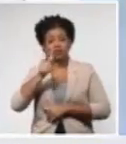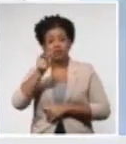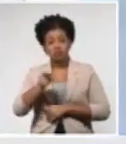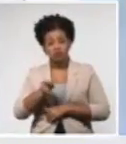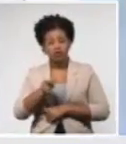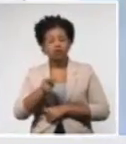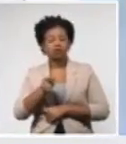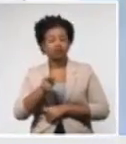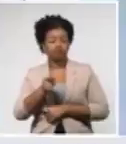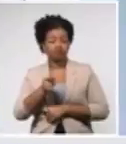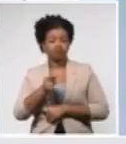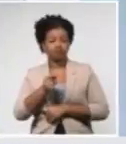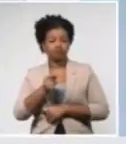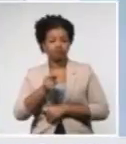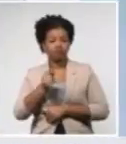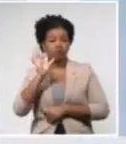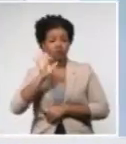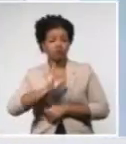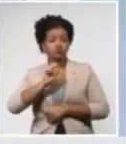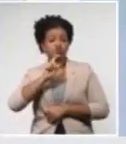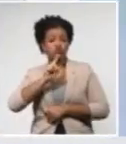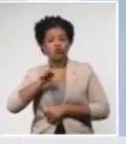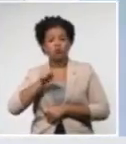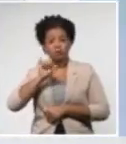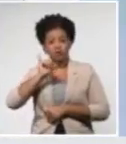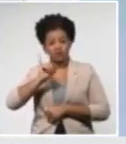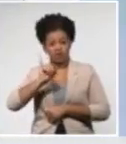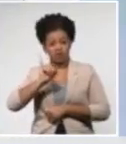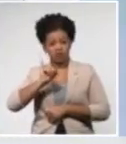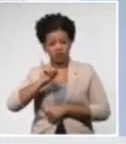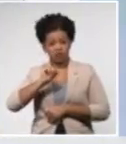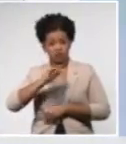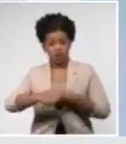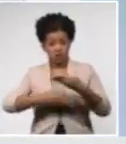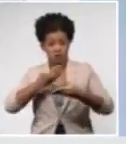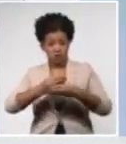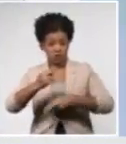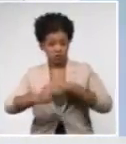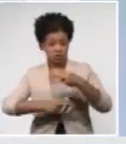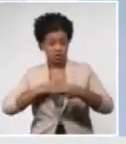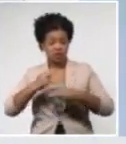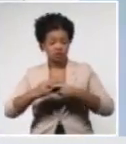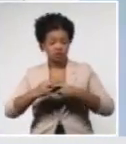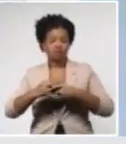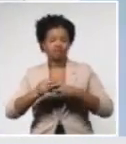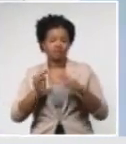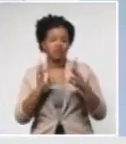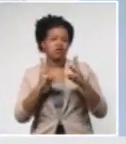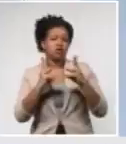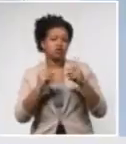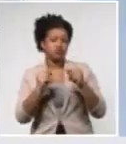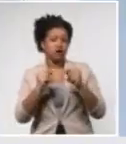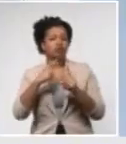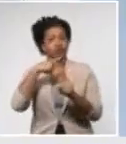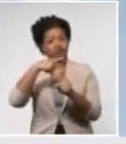is 1.6% of the processed samples, have tested positive.